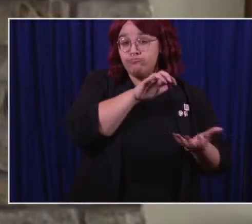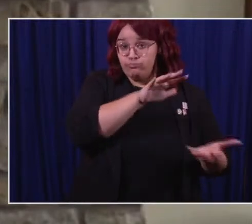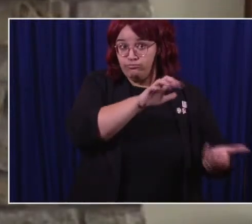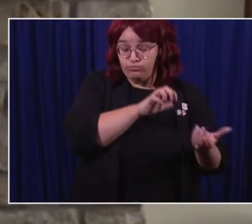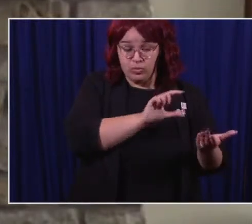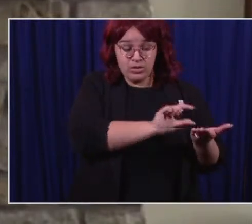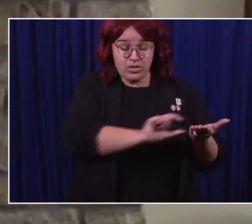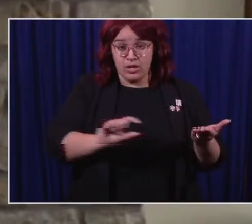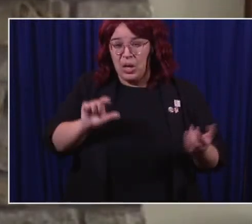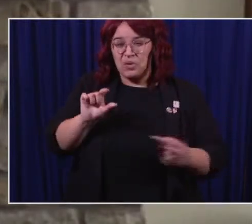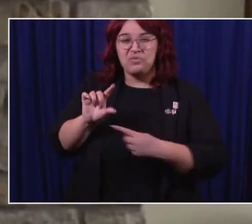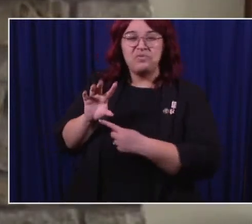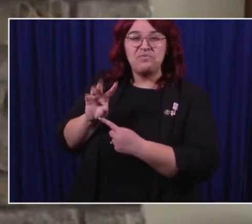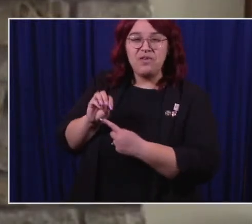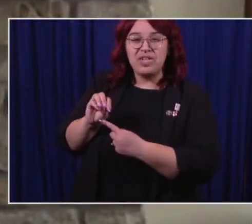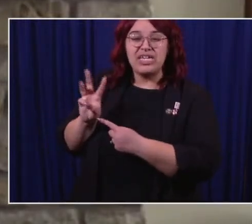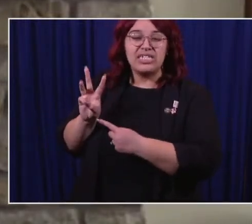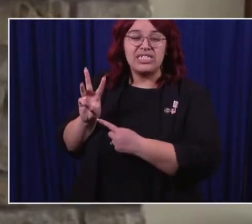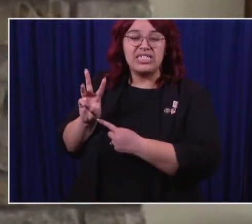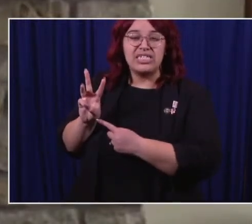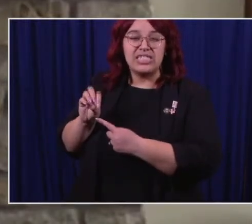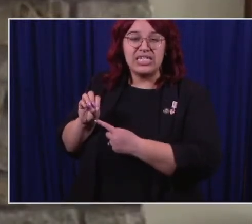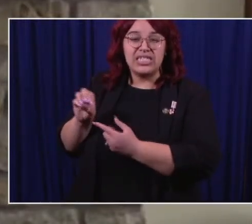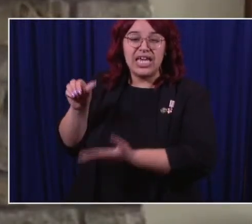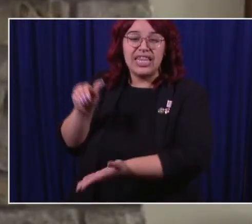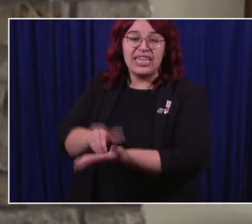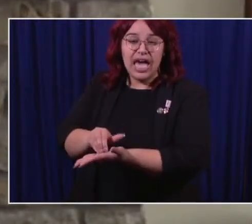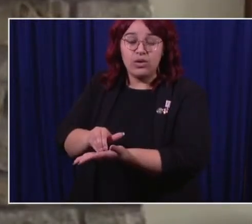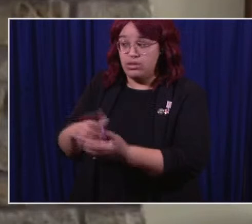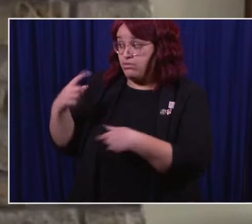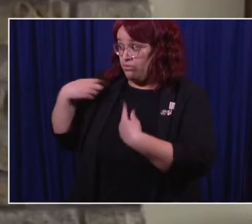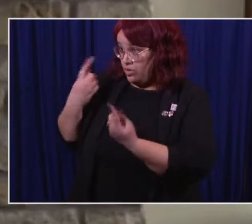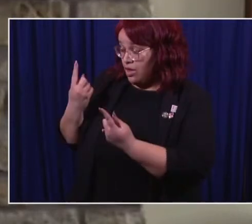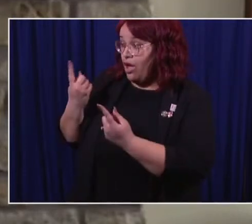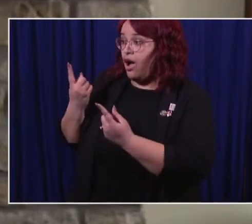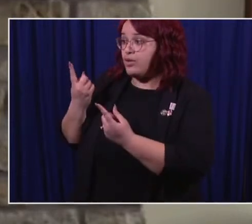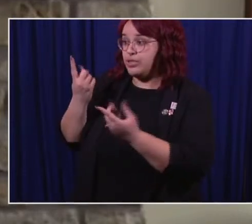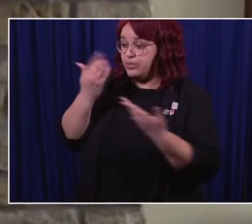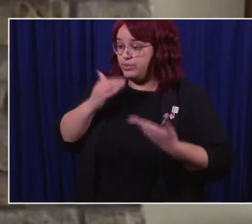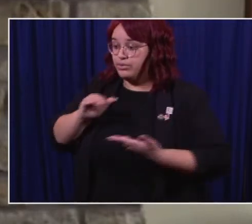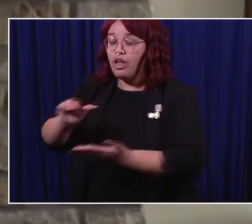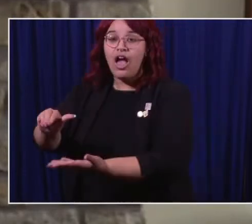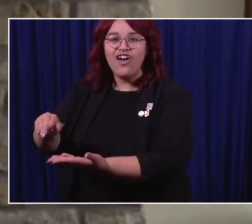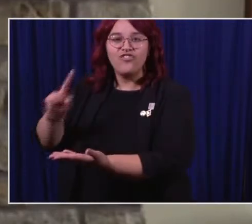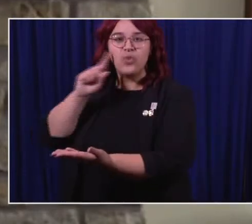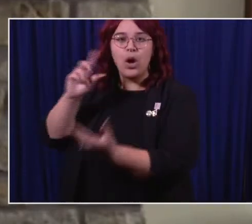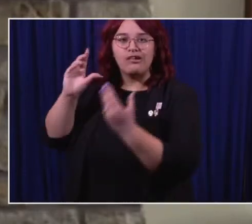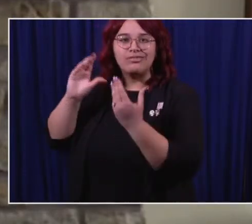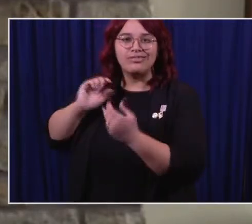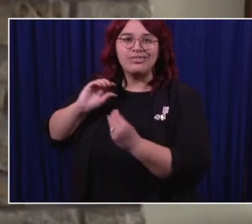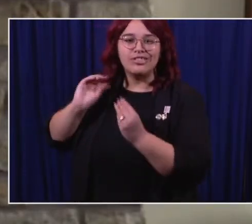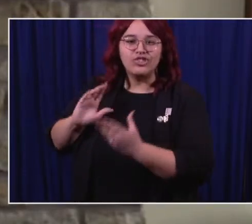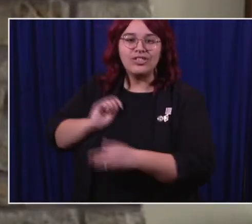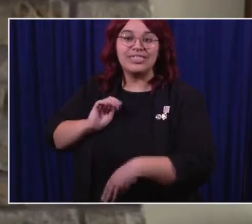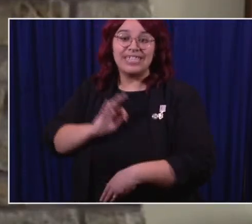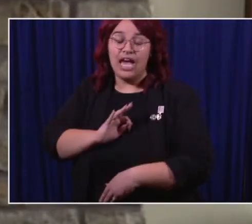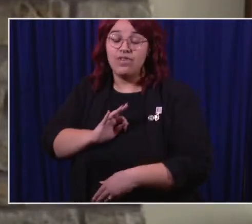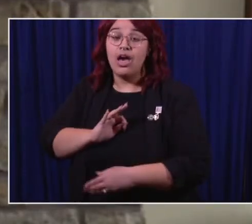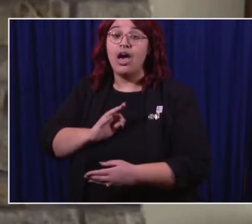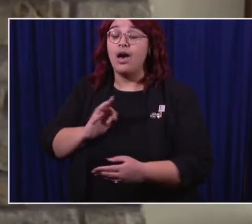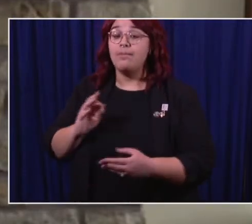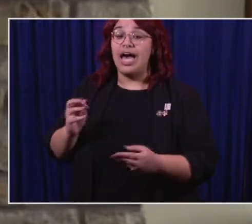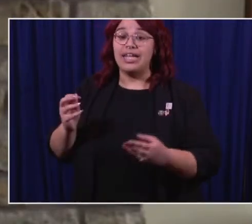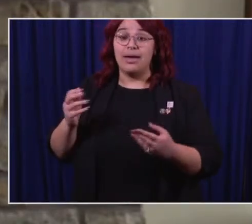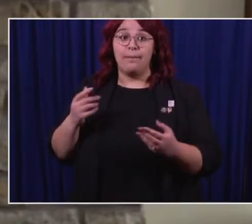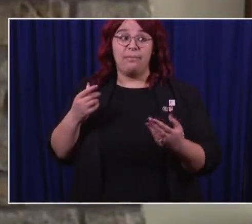schools. They're going to flip over. And so you're absolutely correct. You're going to have those available March 1. We're already planning